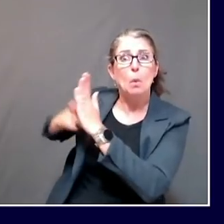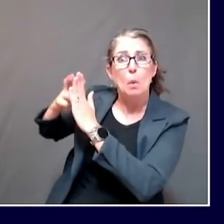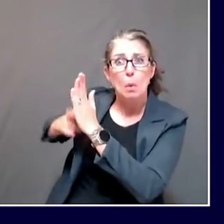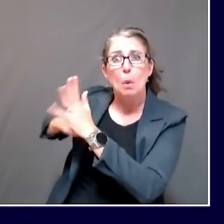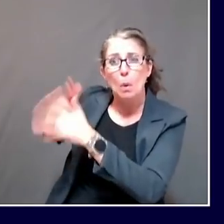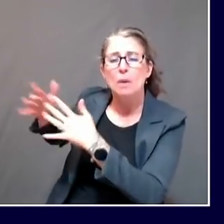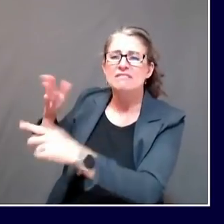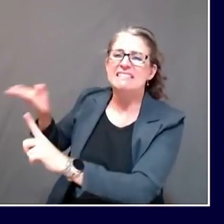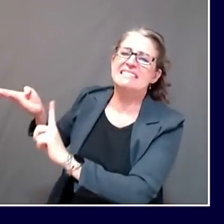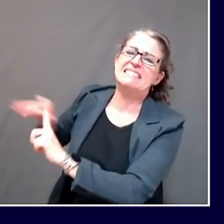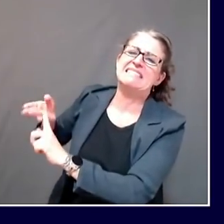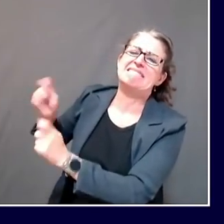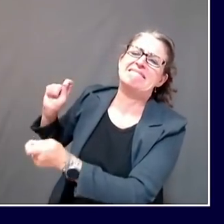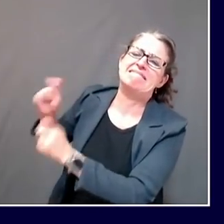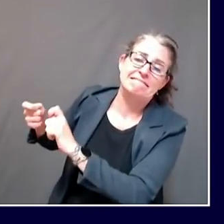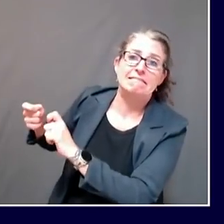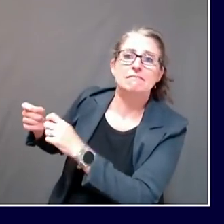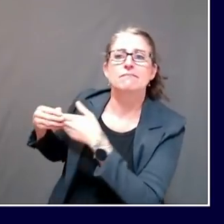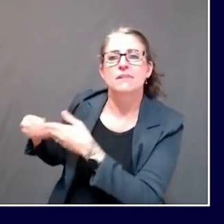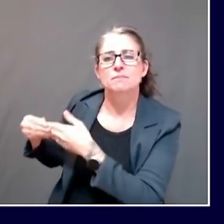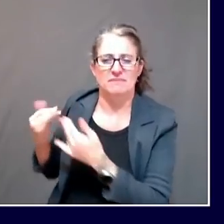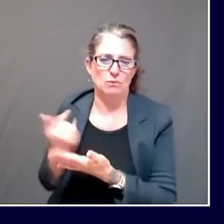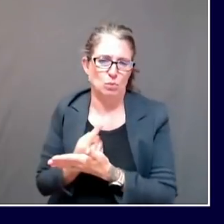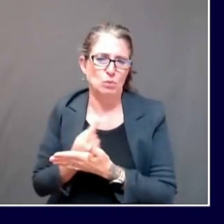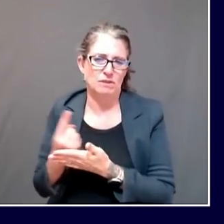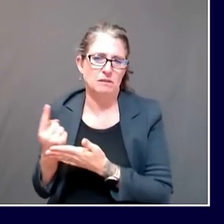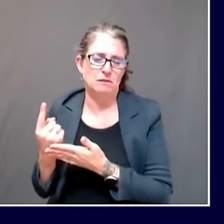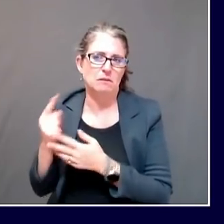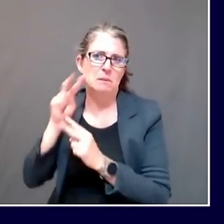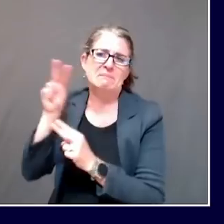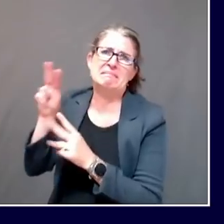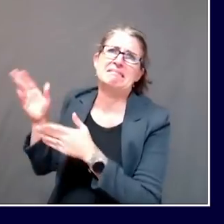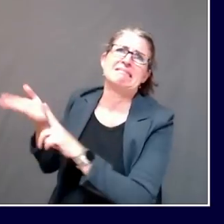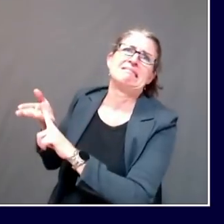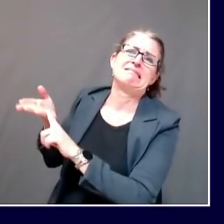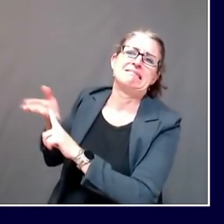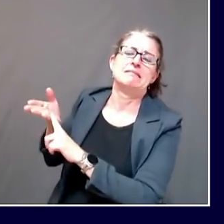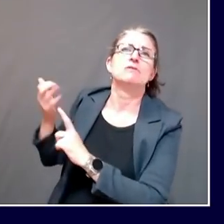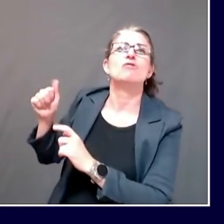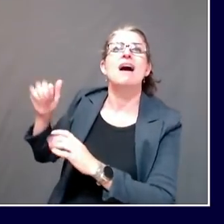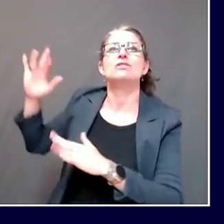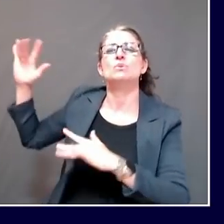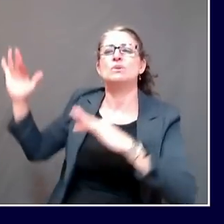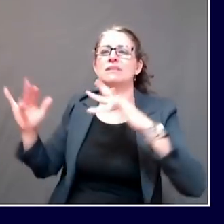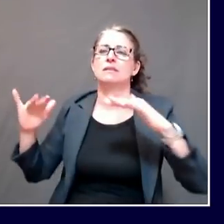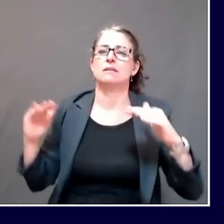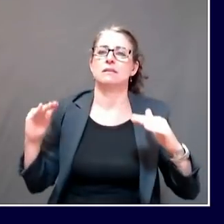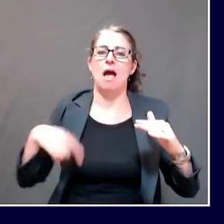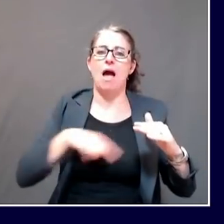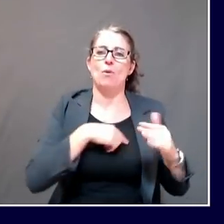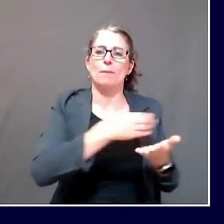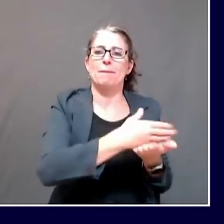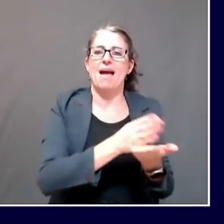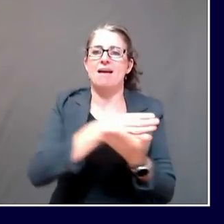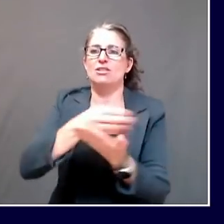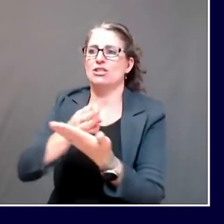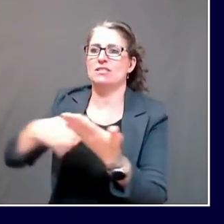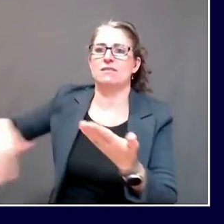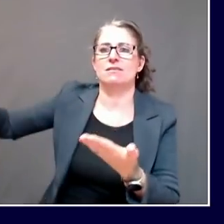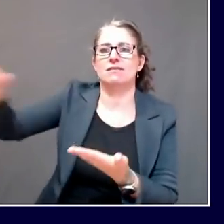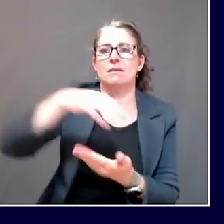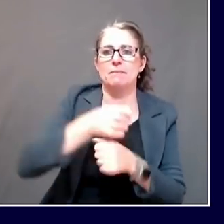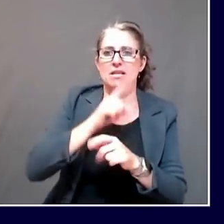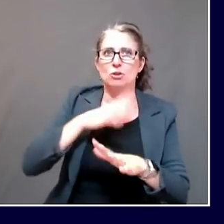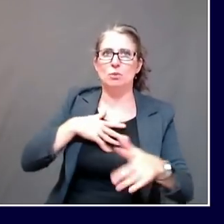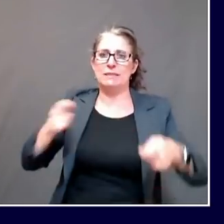budget balancing measures, and then the biennial budget. I'm going to turn